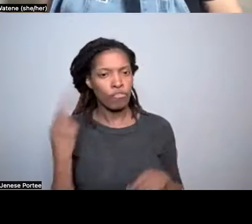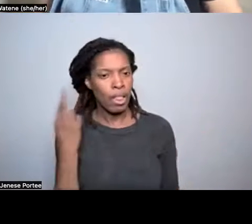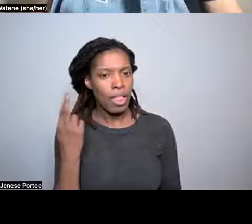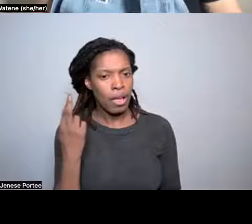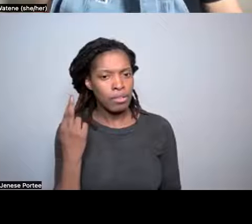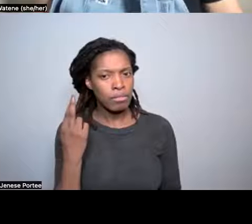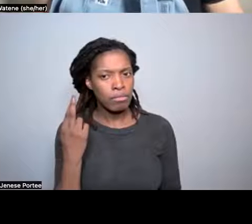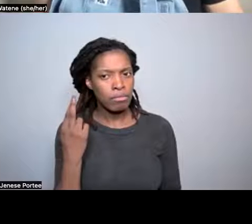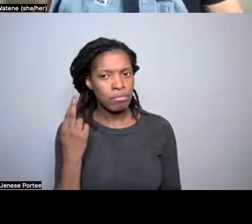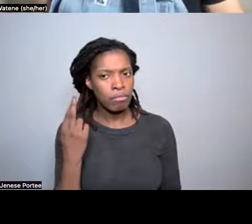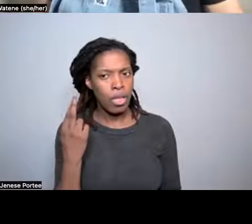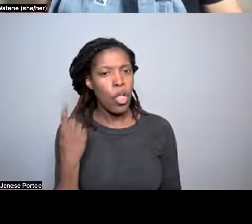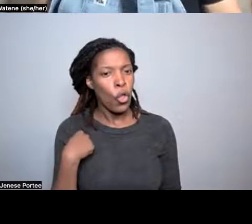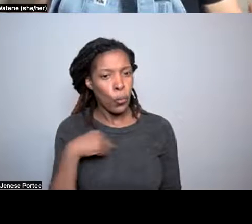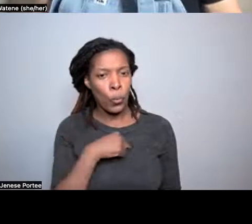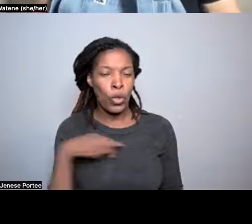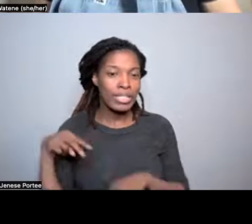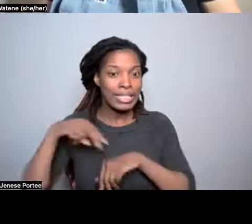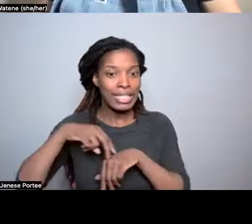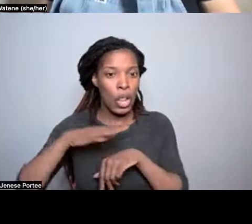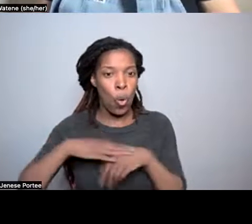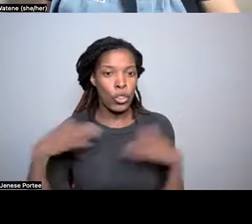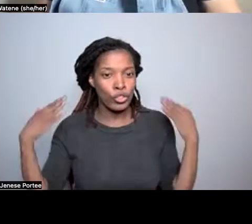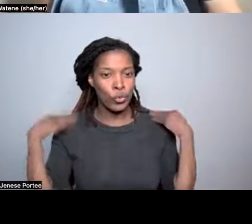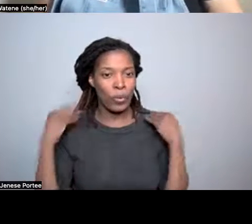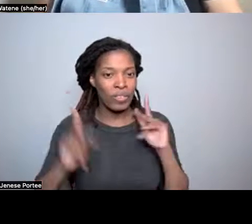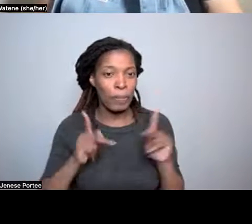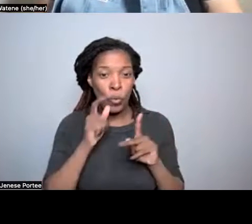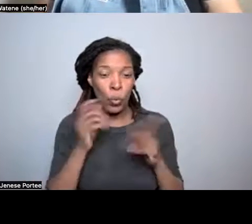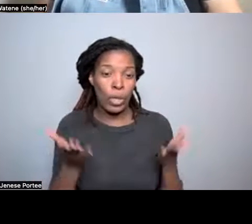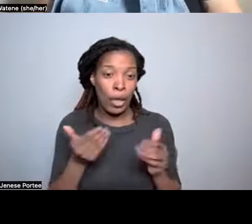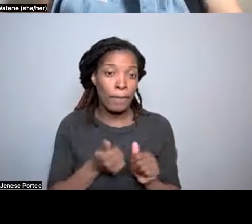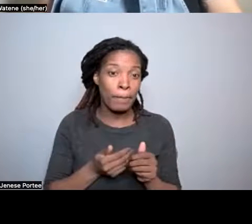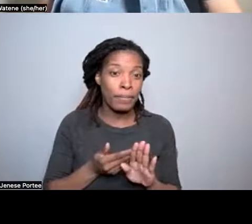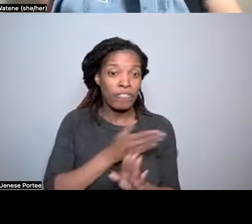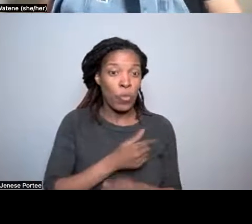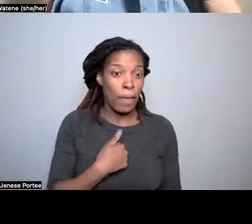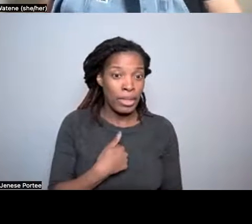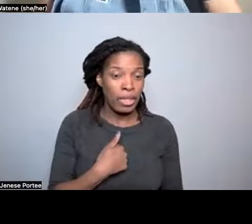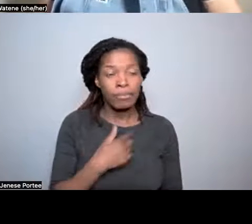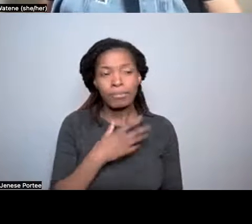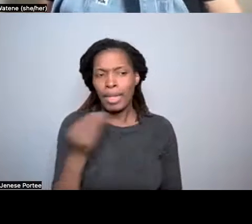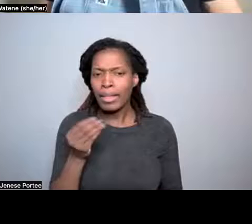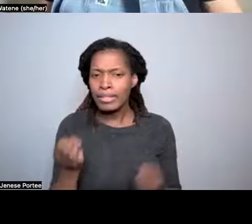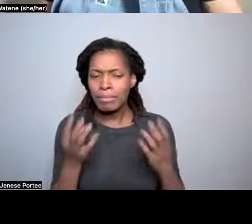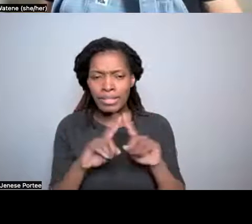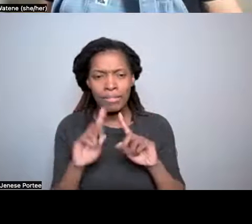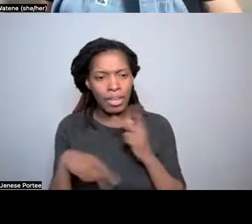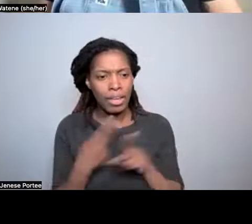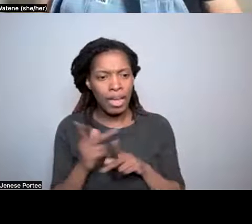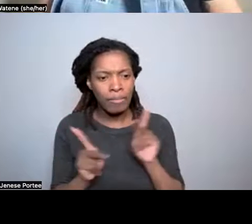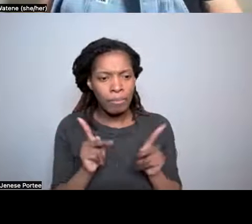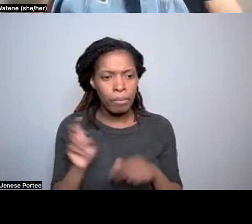I stand on the shoulders of giants who have come before me, and two, there are all sorts of people journeying this advocacy